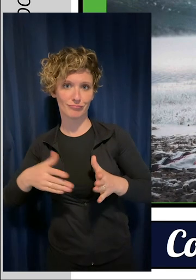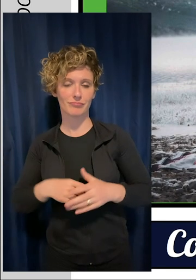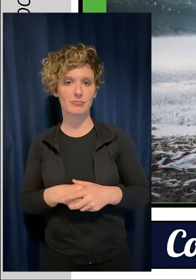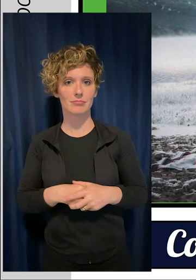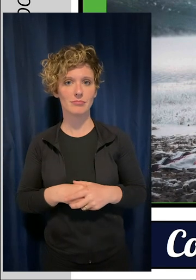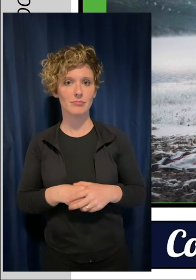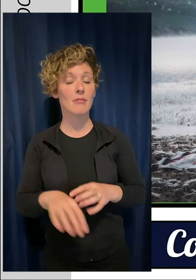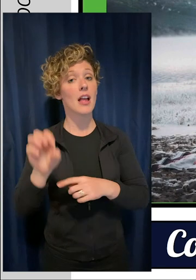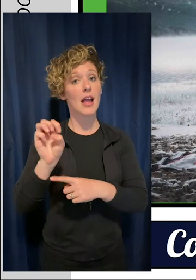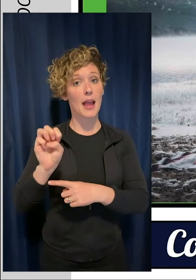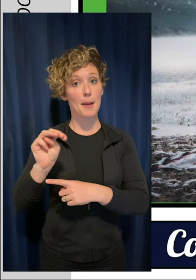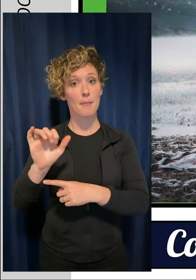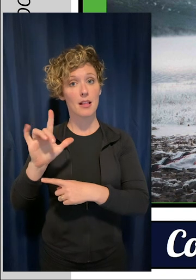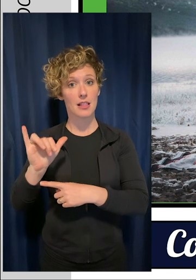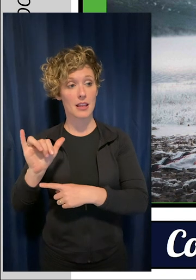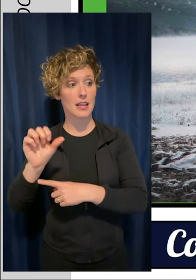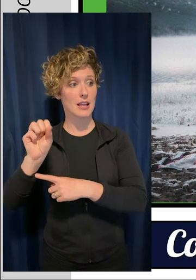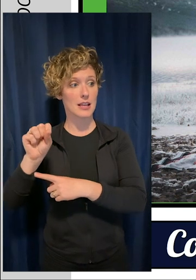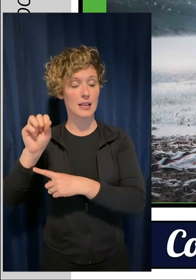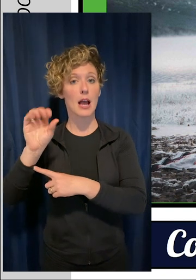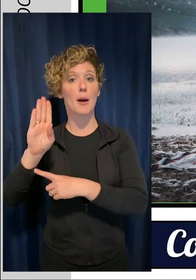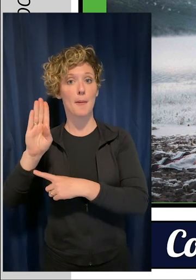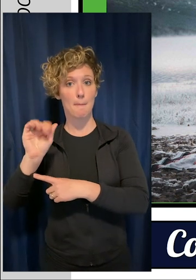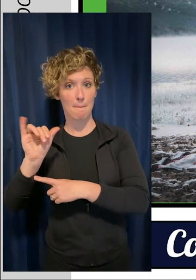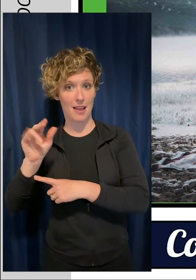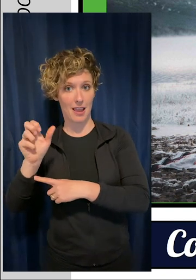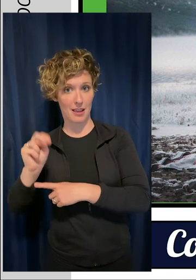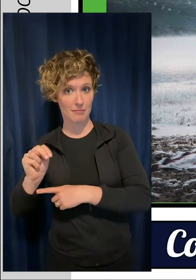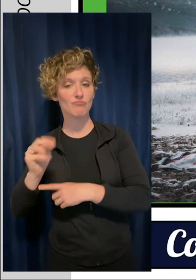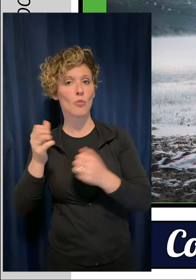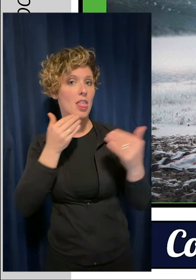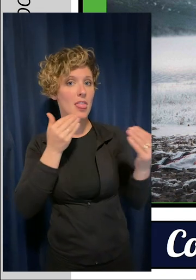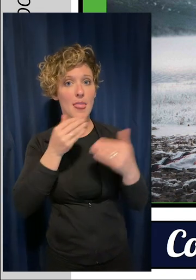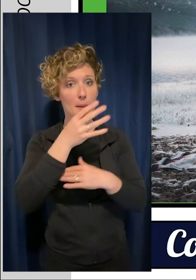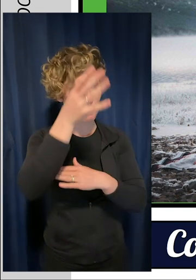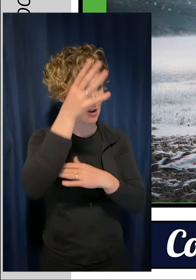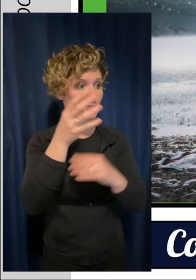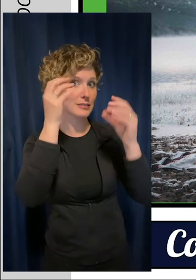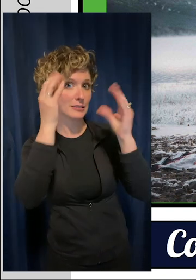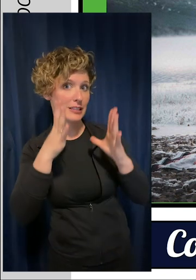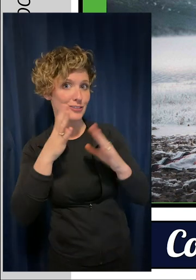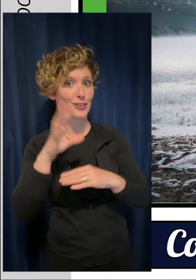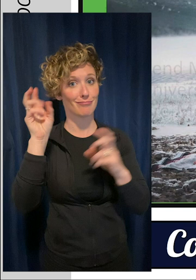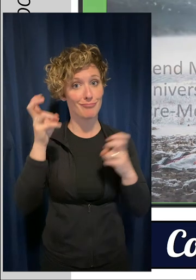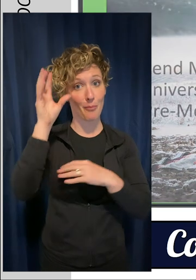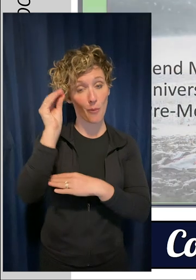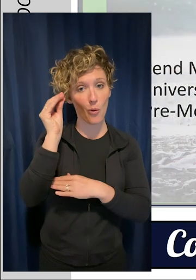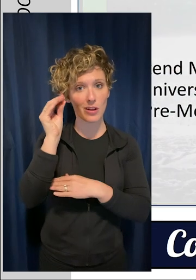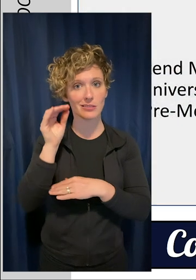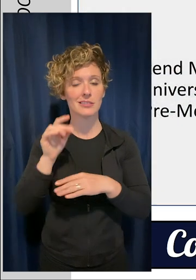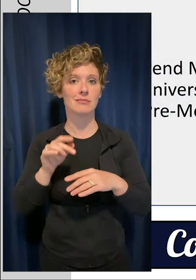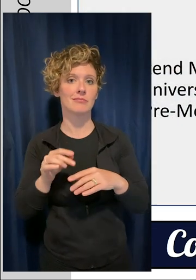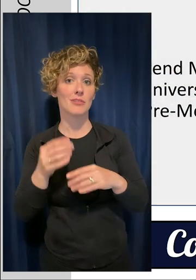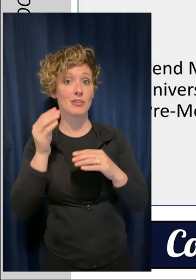Annalise Bain. She would like to thank her parents, Ivy Anderson, the boys, her teammates, and Mr. and Mrs. Cans.